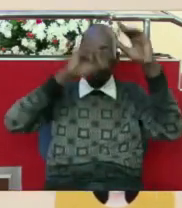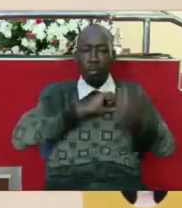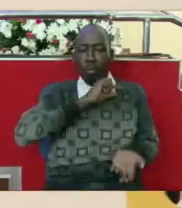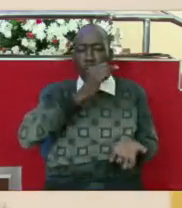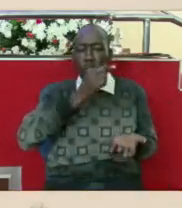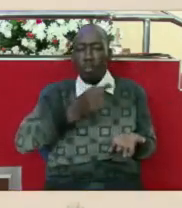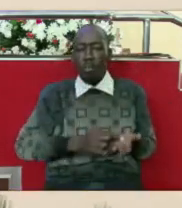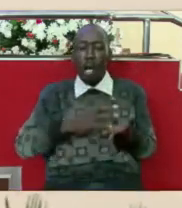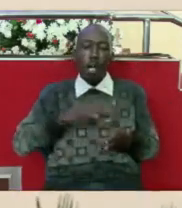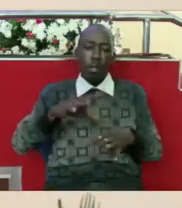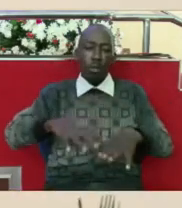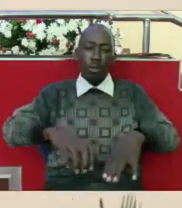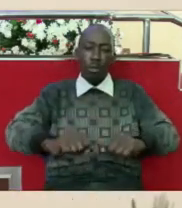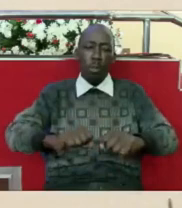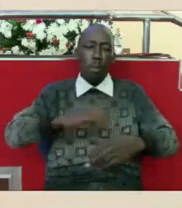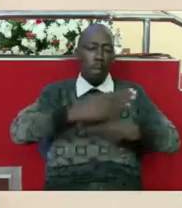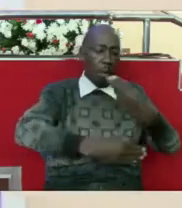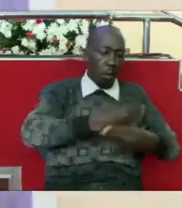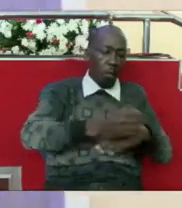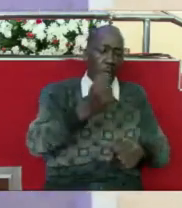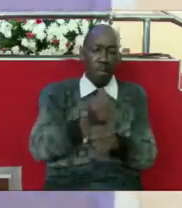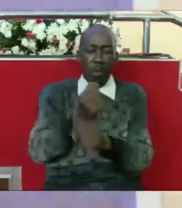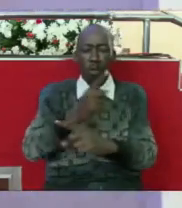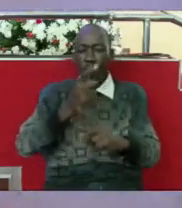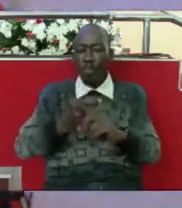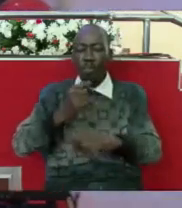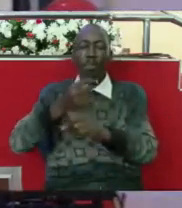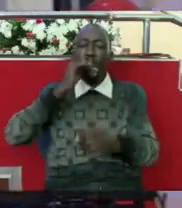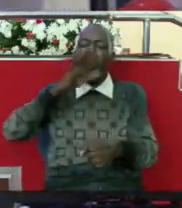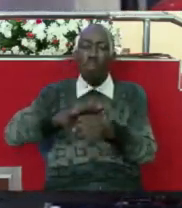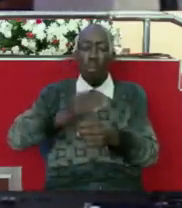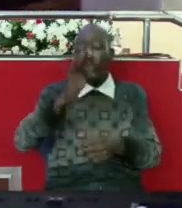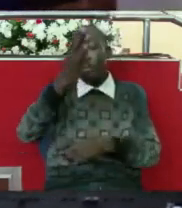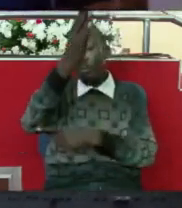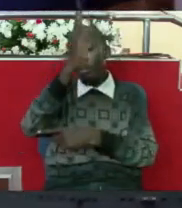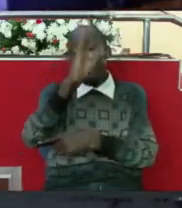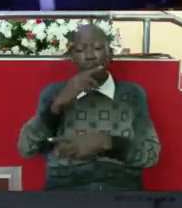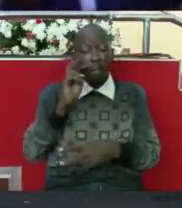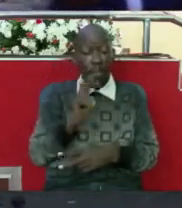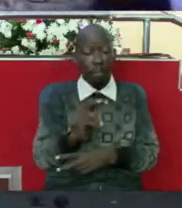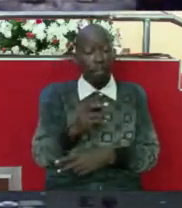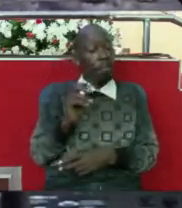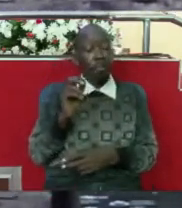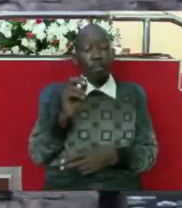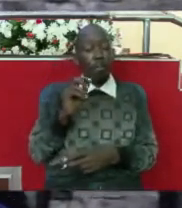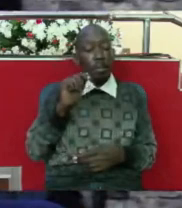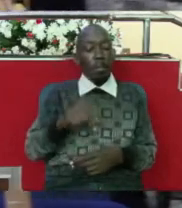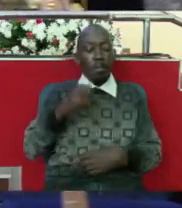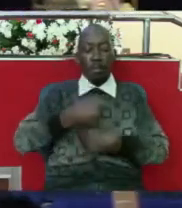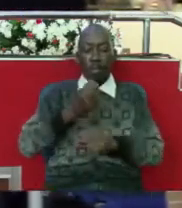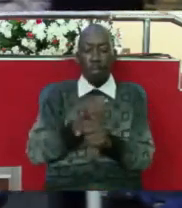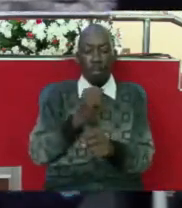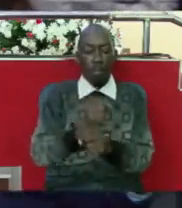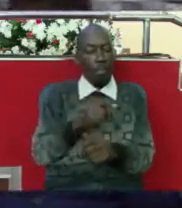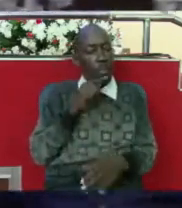I took material made from the promises of God that I could not see, and I made out of